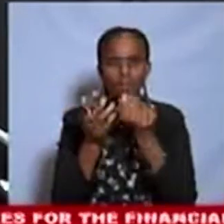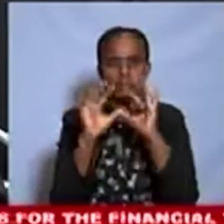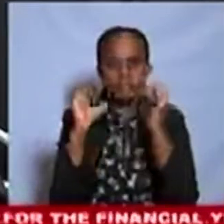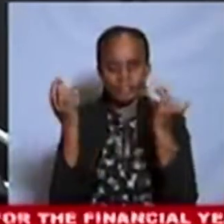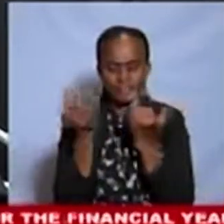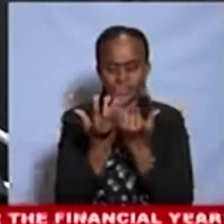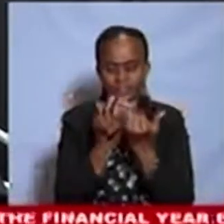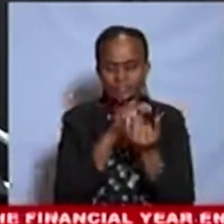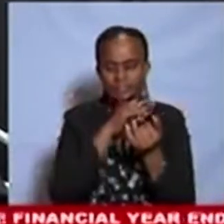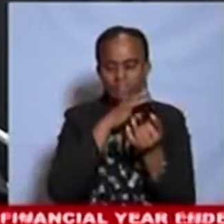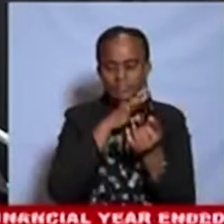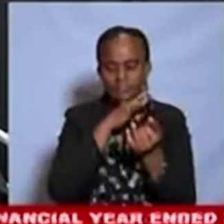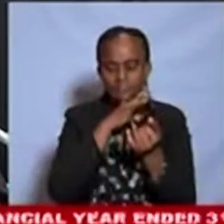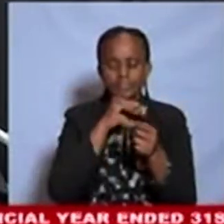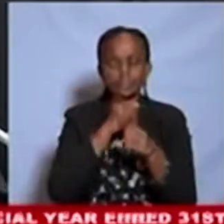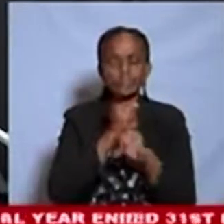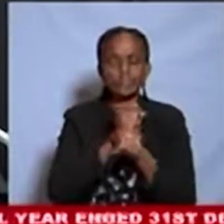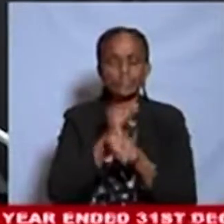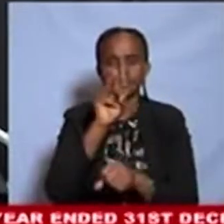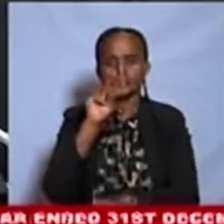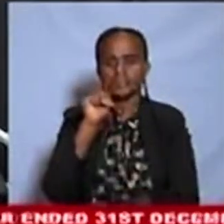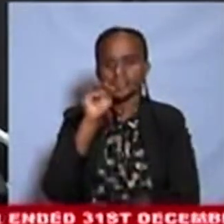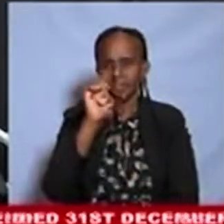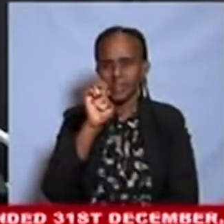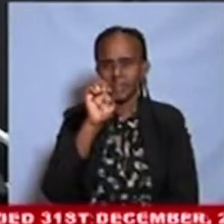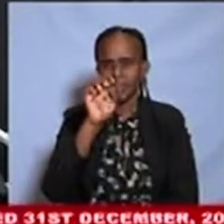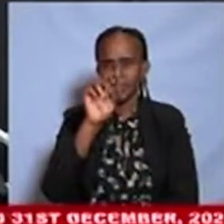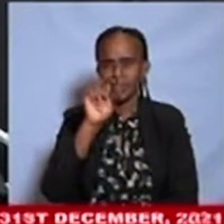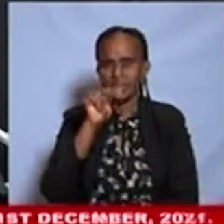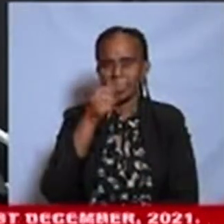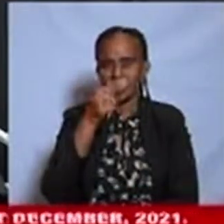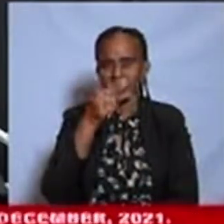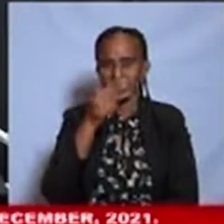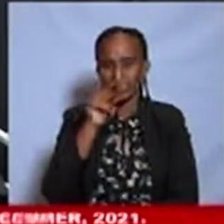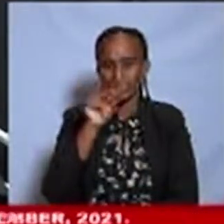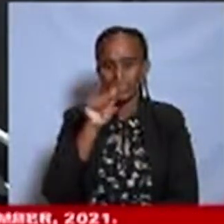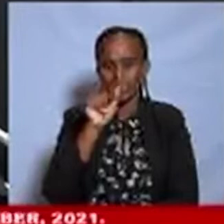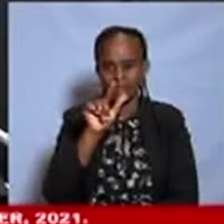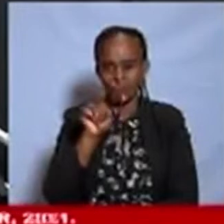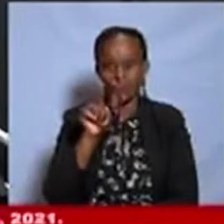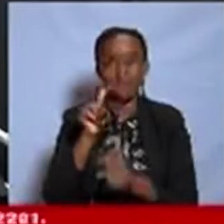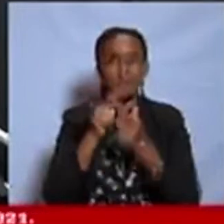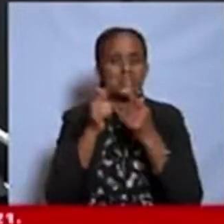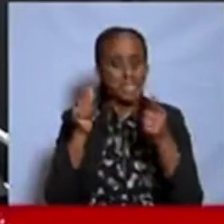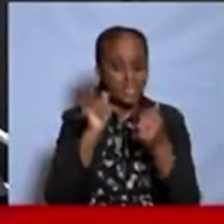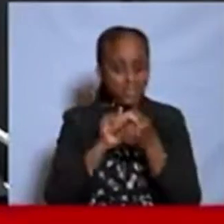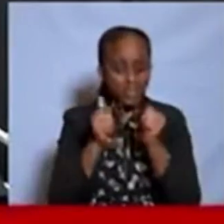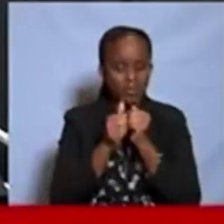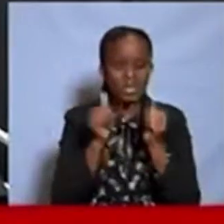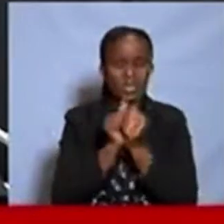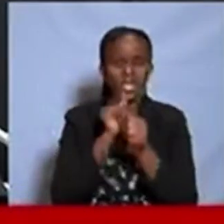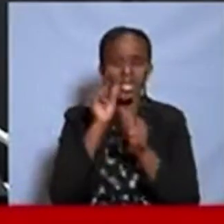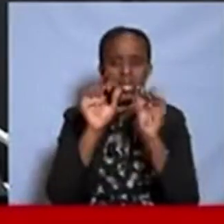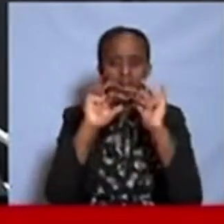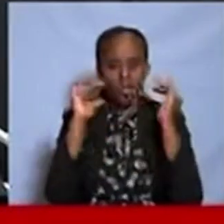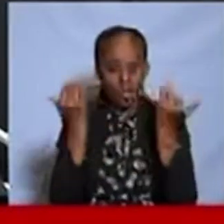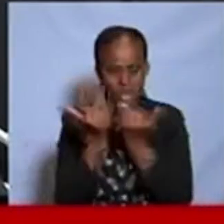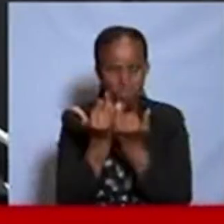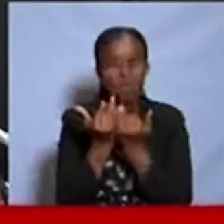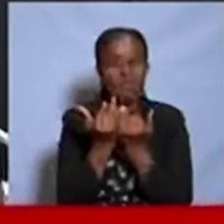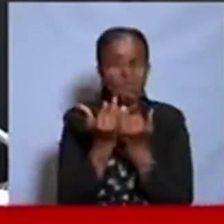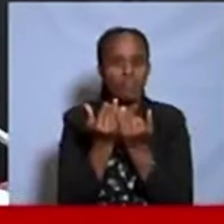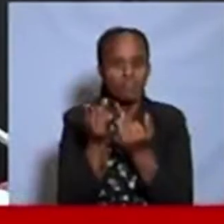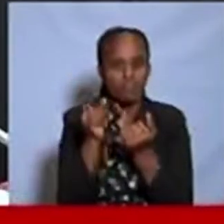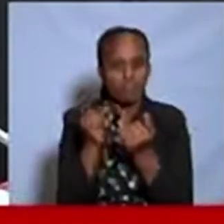garbage produces methane, which is got a very big influence in as far as global warming issues are concerned.